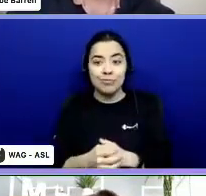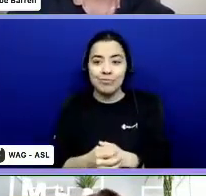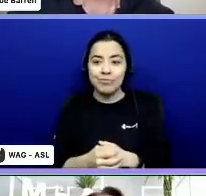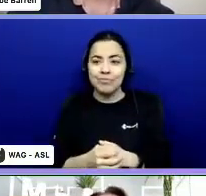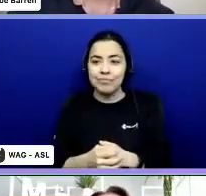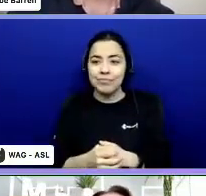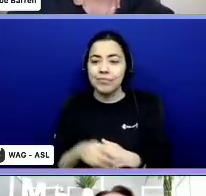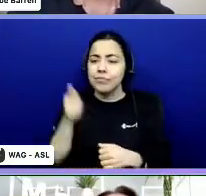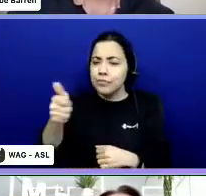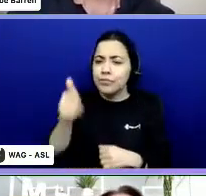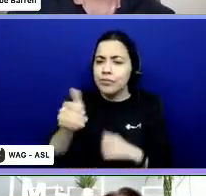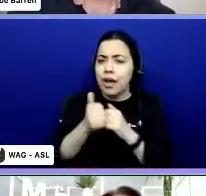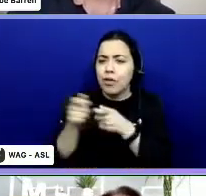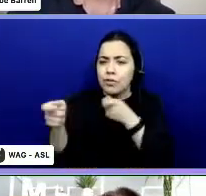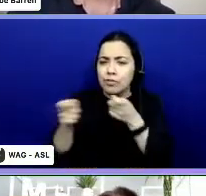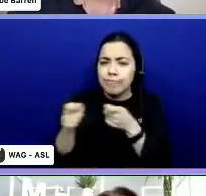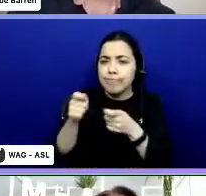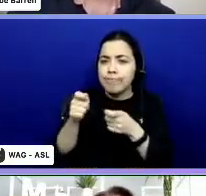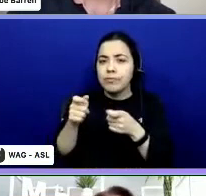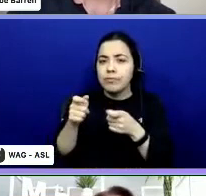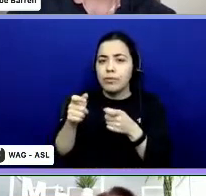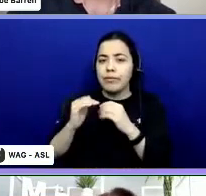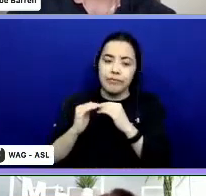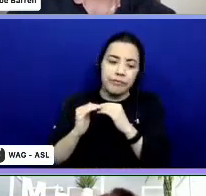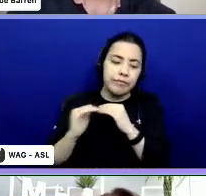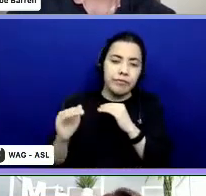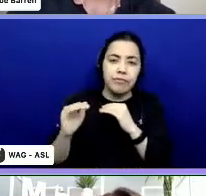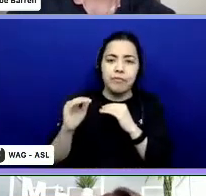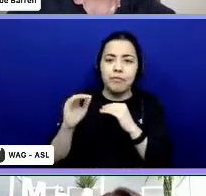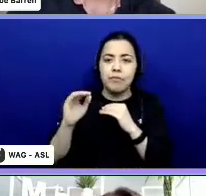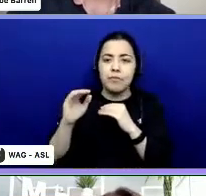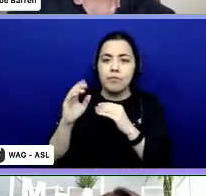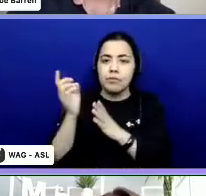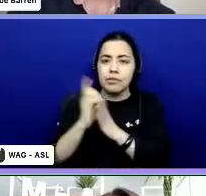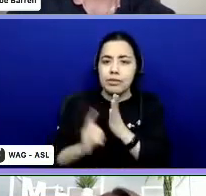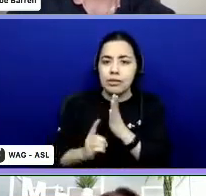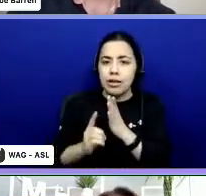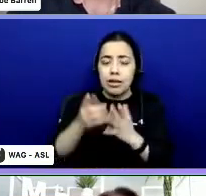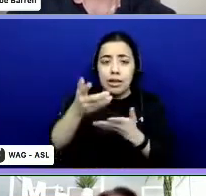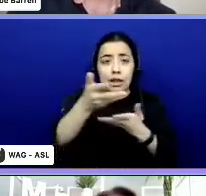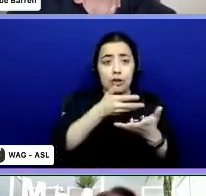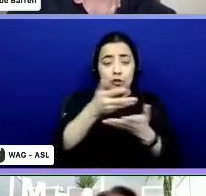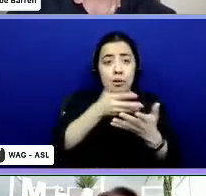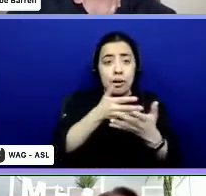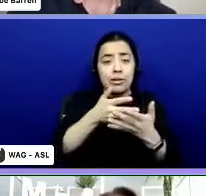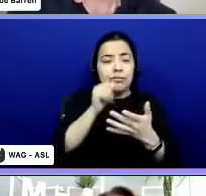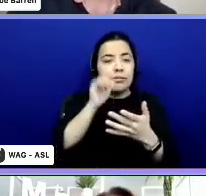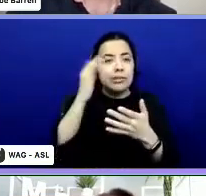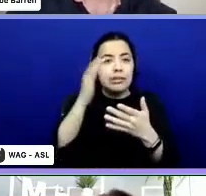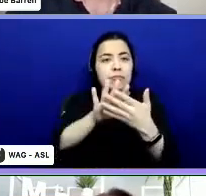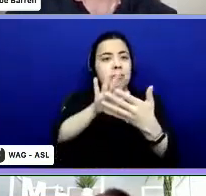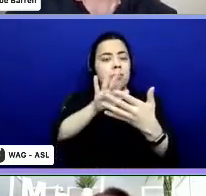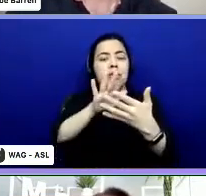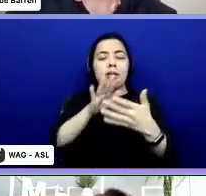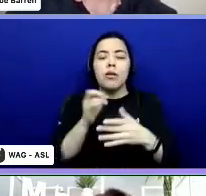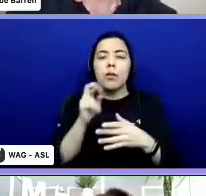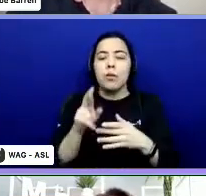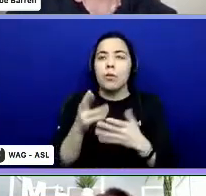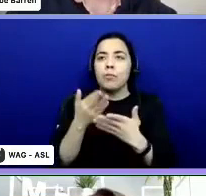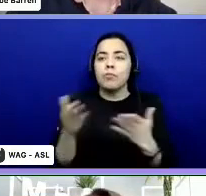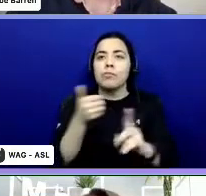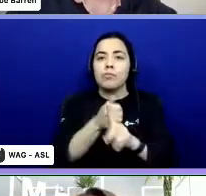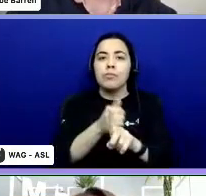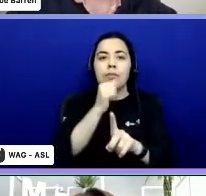do you handle ultra-flat design where interactive elements look like nothing at all, or elements that don't have